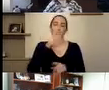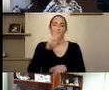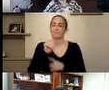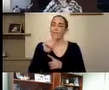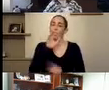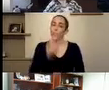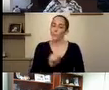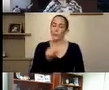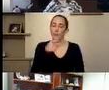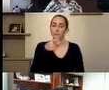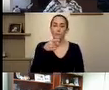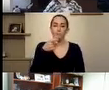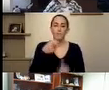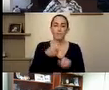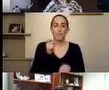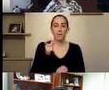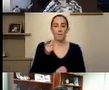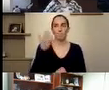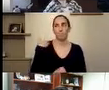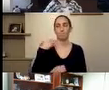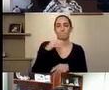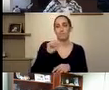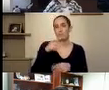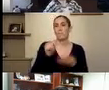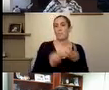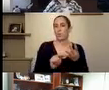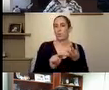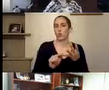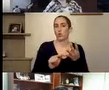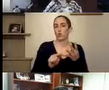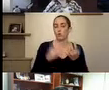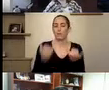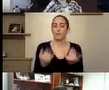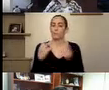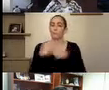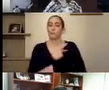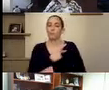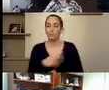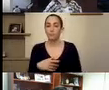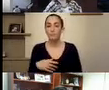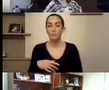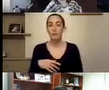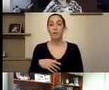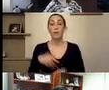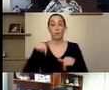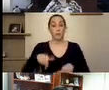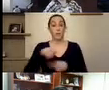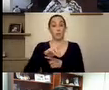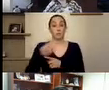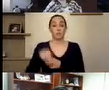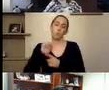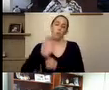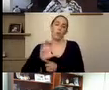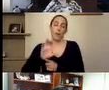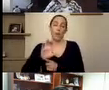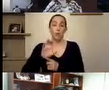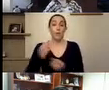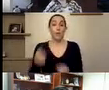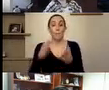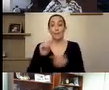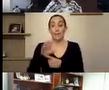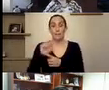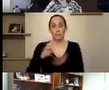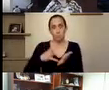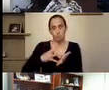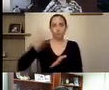was as of the end of September. Recently, cases have actually quadrupled here in Monroe County within the last